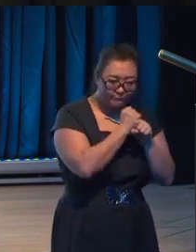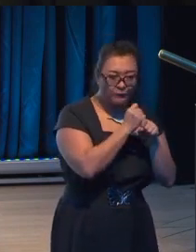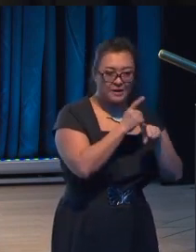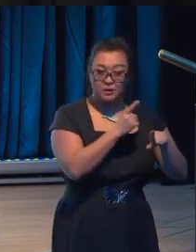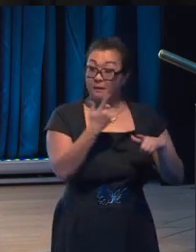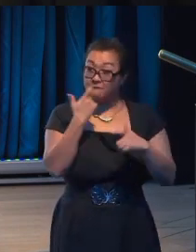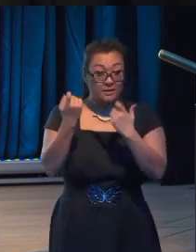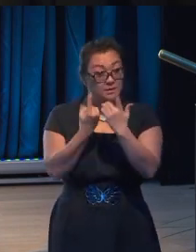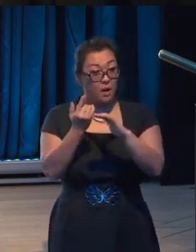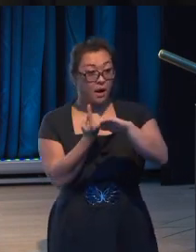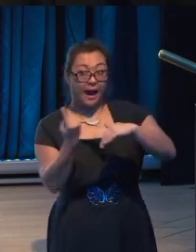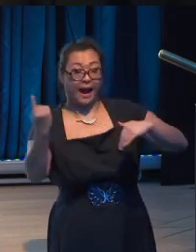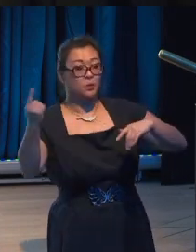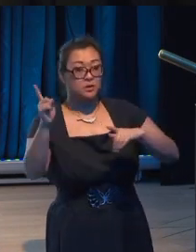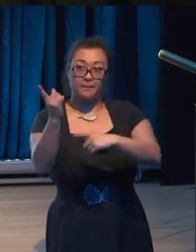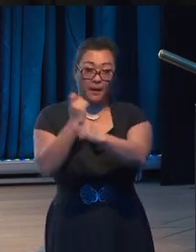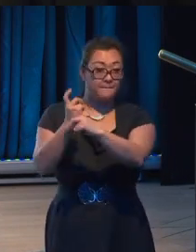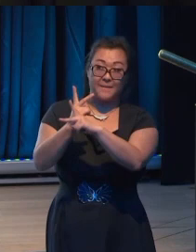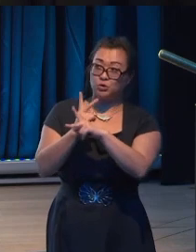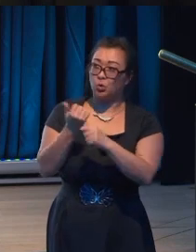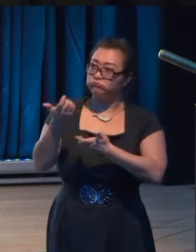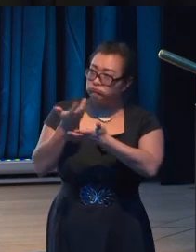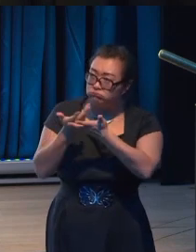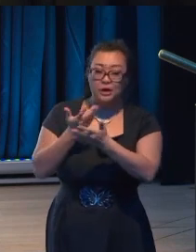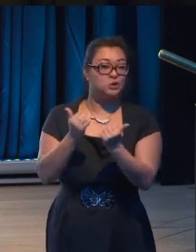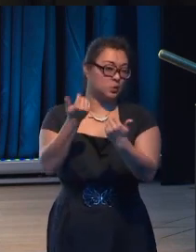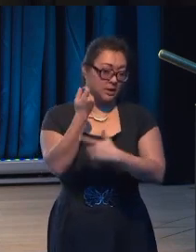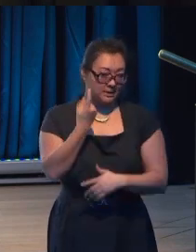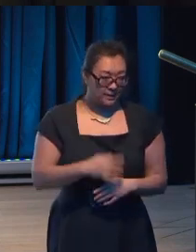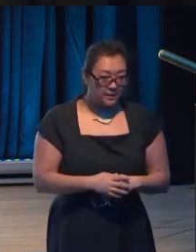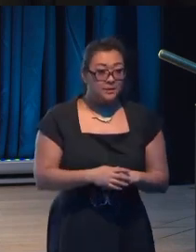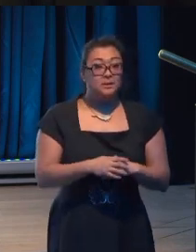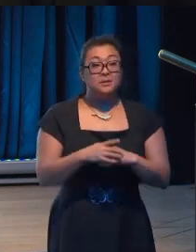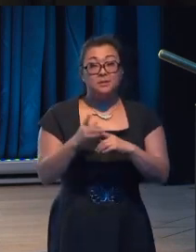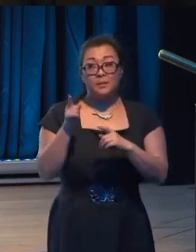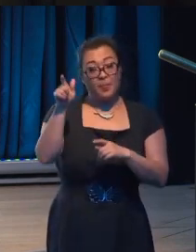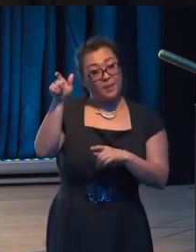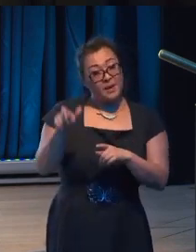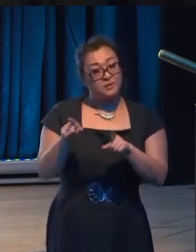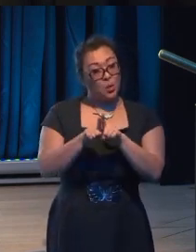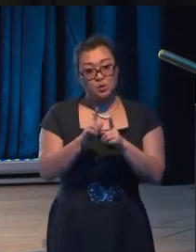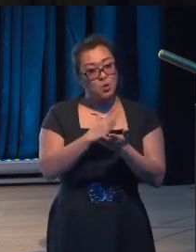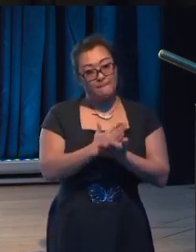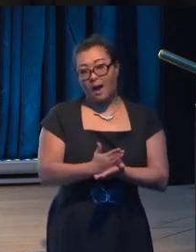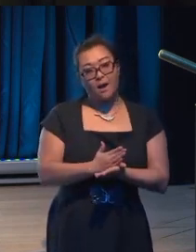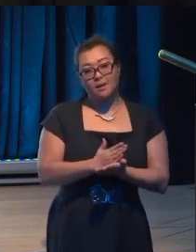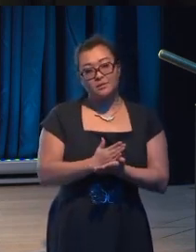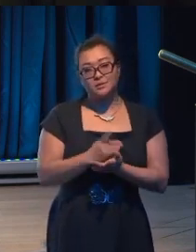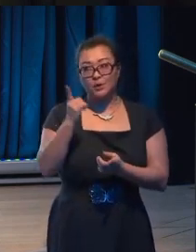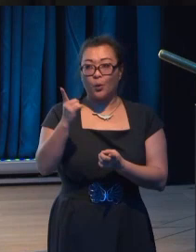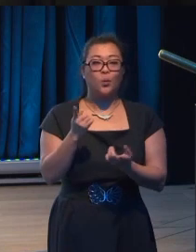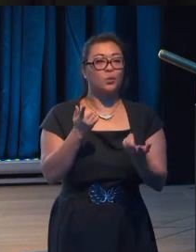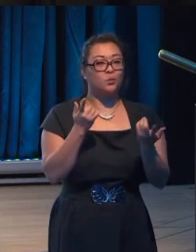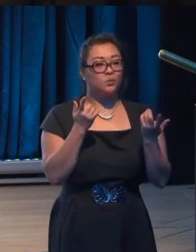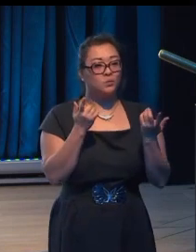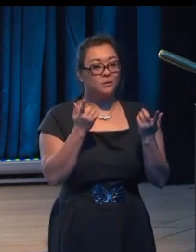outside for a mentor is a really good idea. Often it's useful to get an unbiased opinion on things, and you're more likely to get this from a trusted outsider than a manager